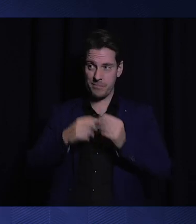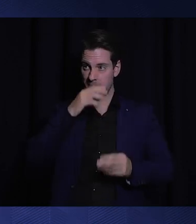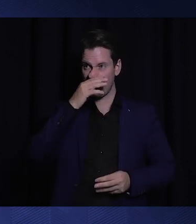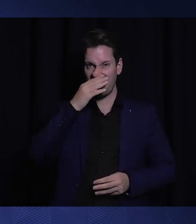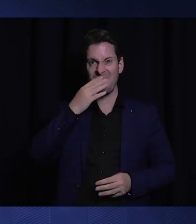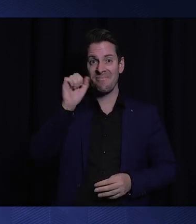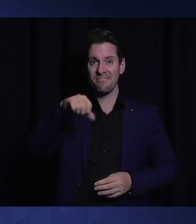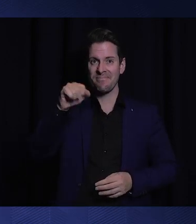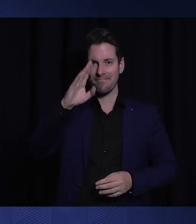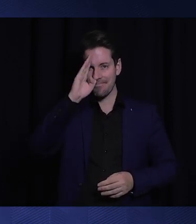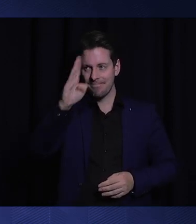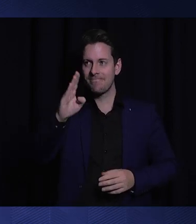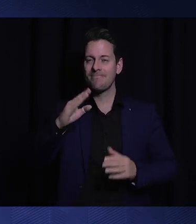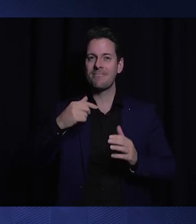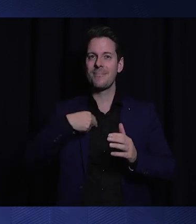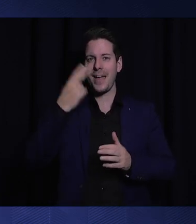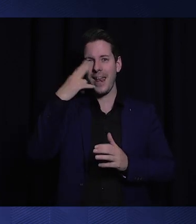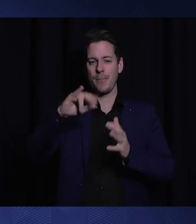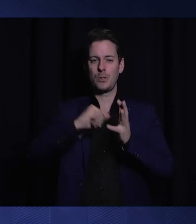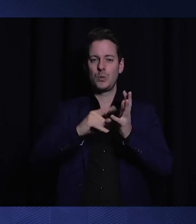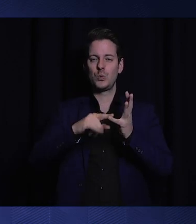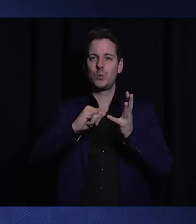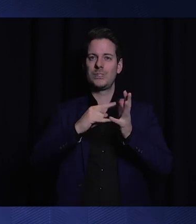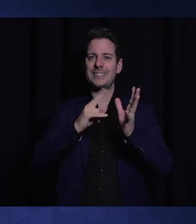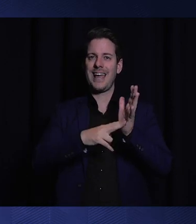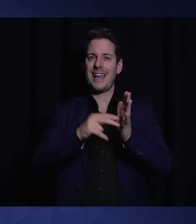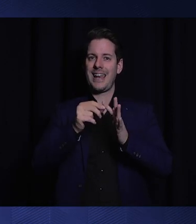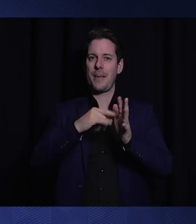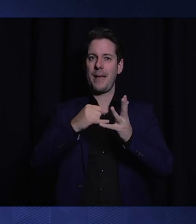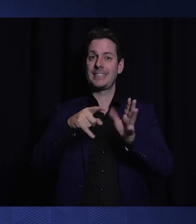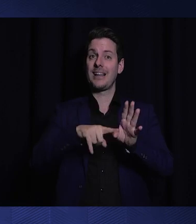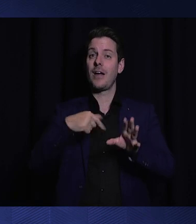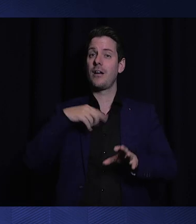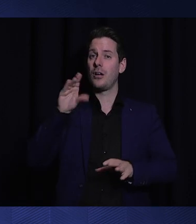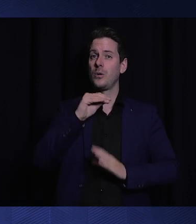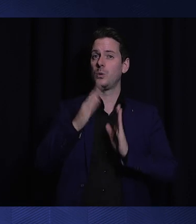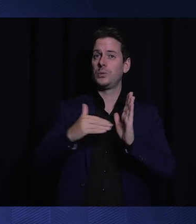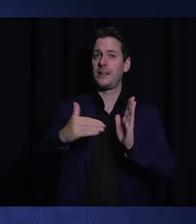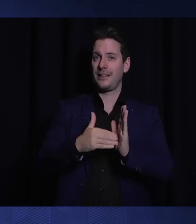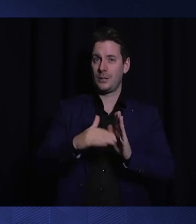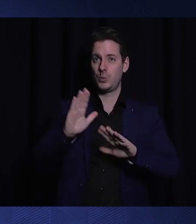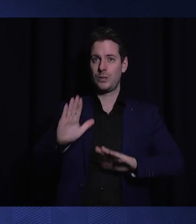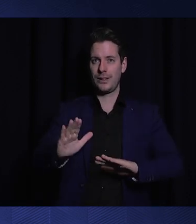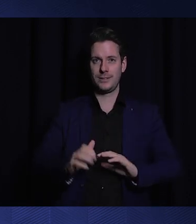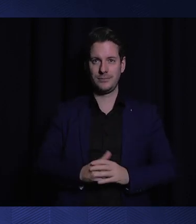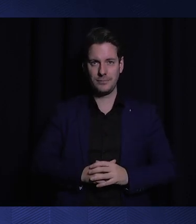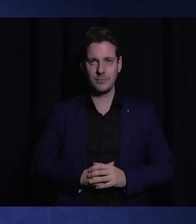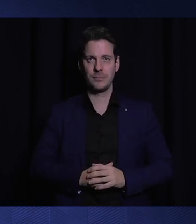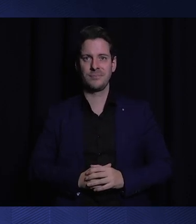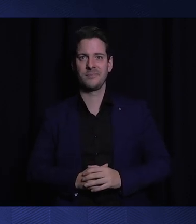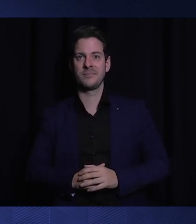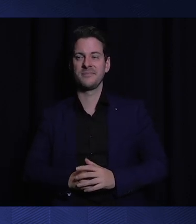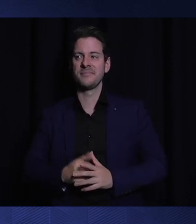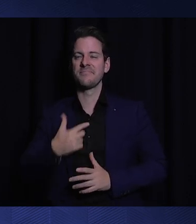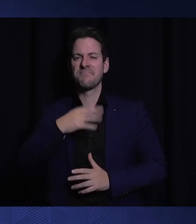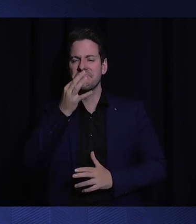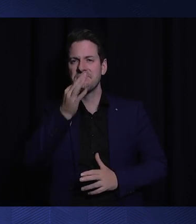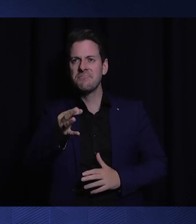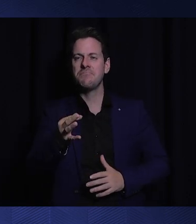blindly copied experience from others. I believe a good sponge city